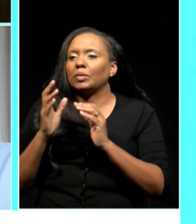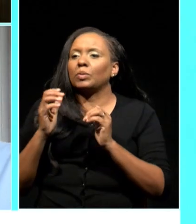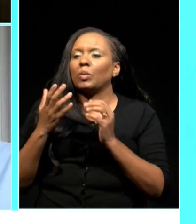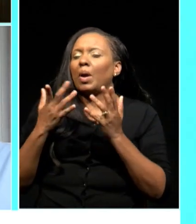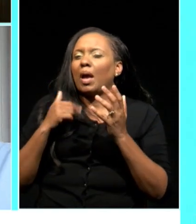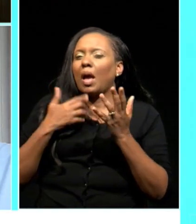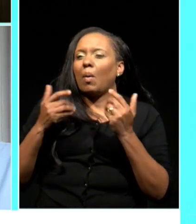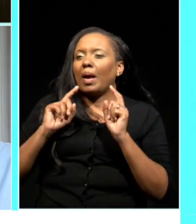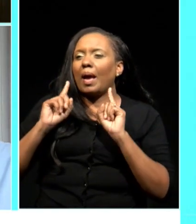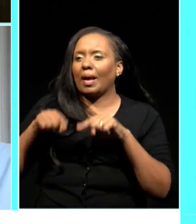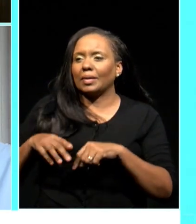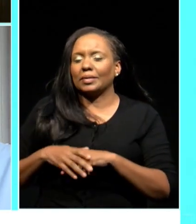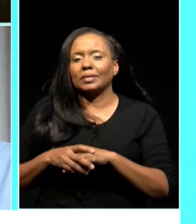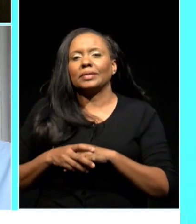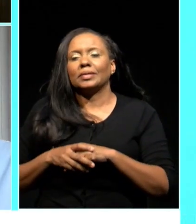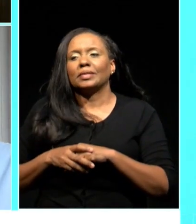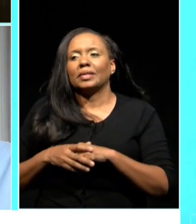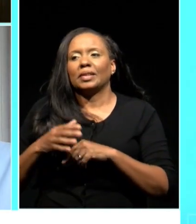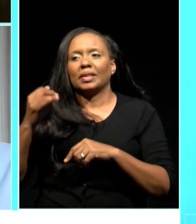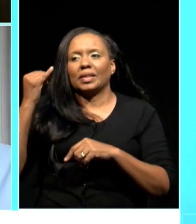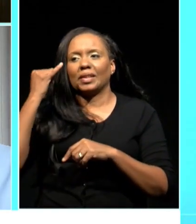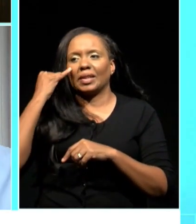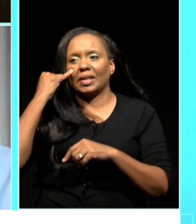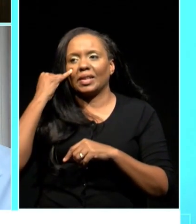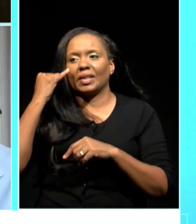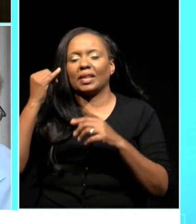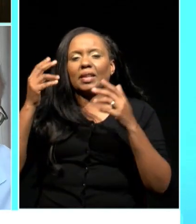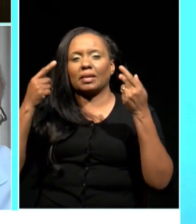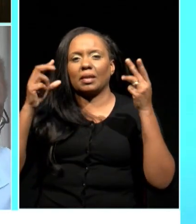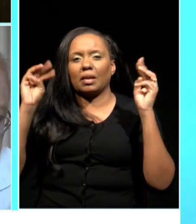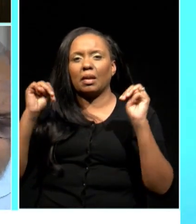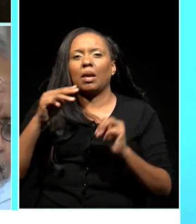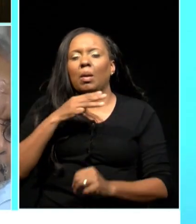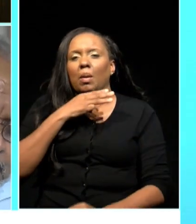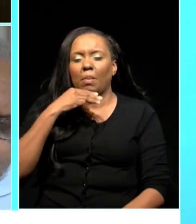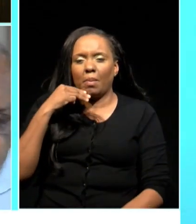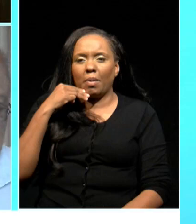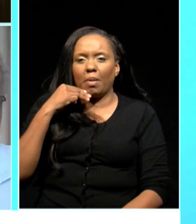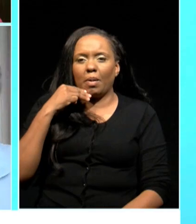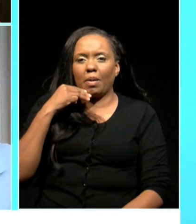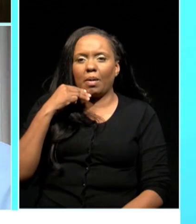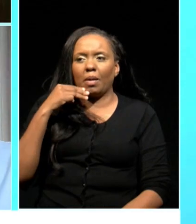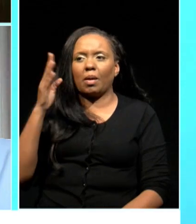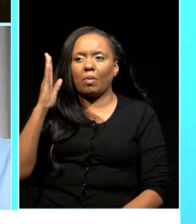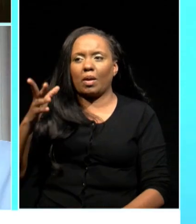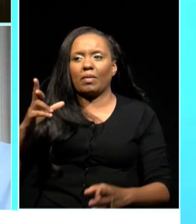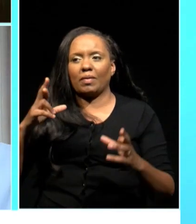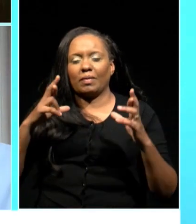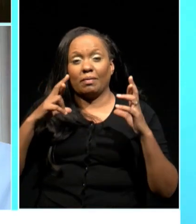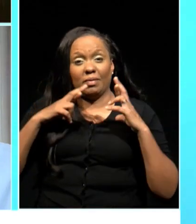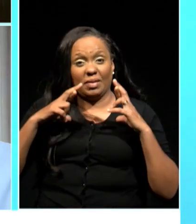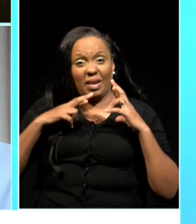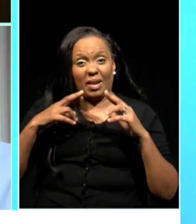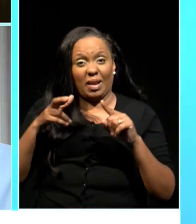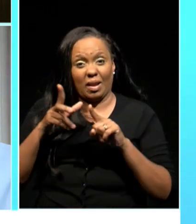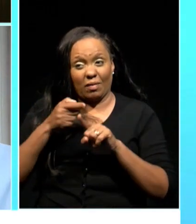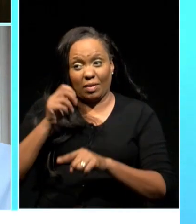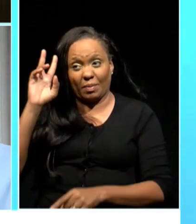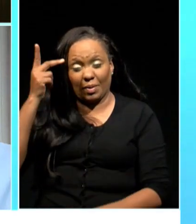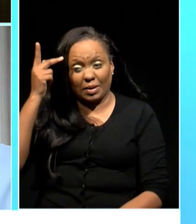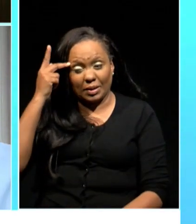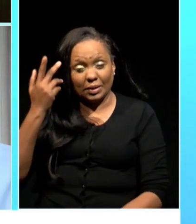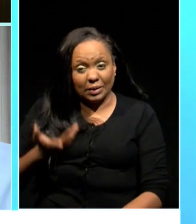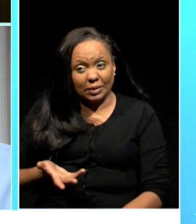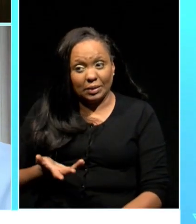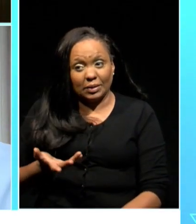that part of the question, whether or not Mia Motley is really going to retire from active politics, or at